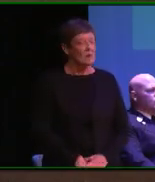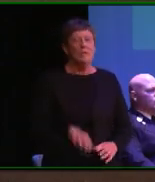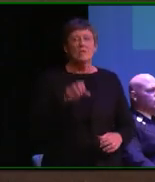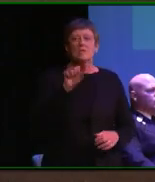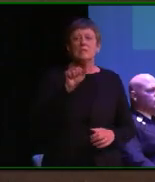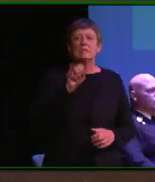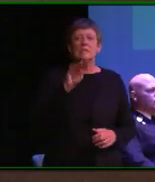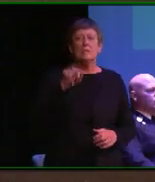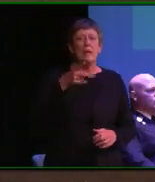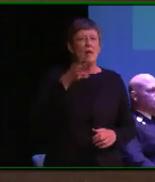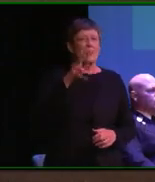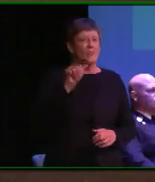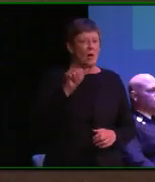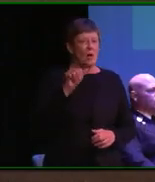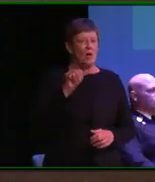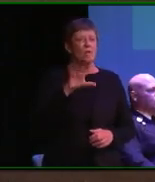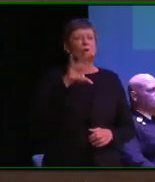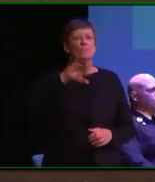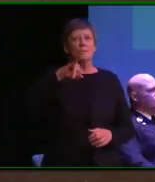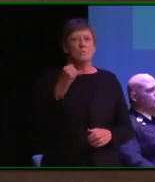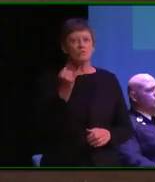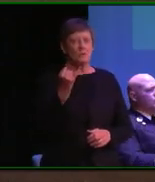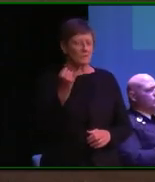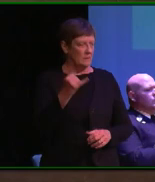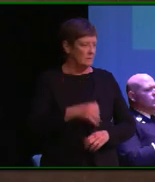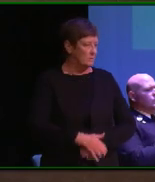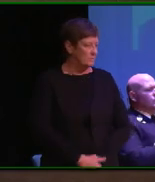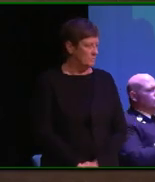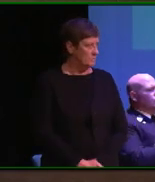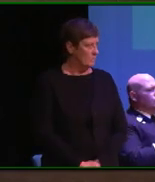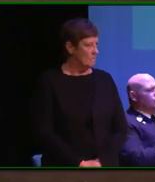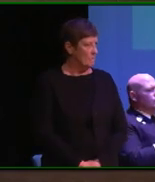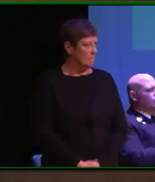Samantha McCrowan, criminal justice transfer.